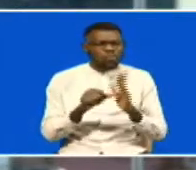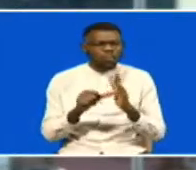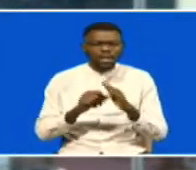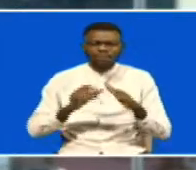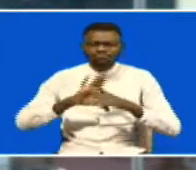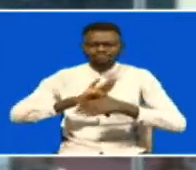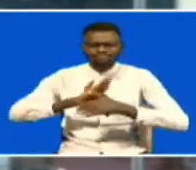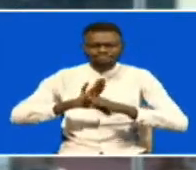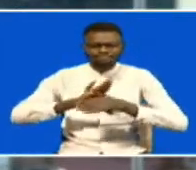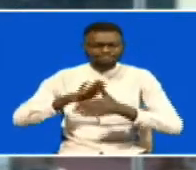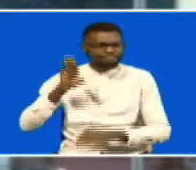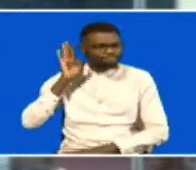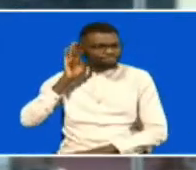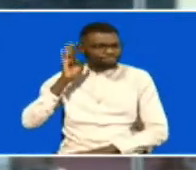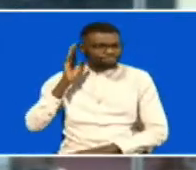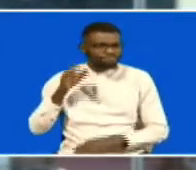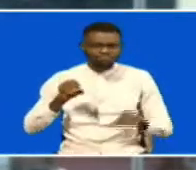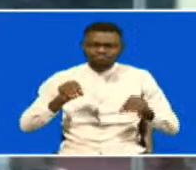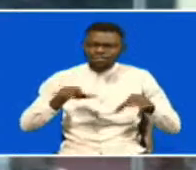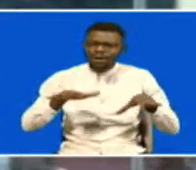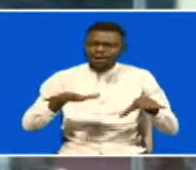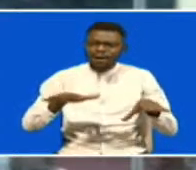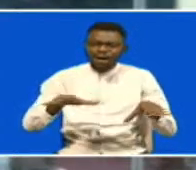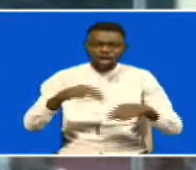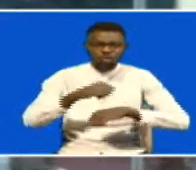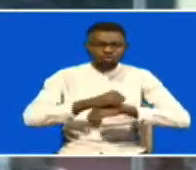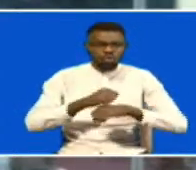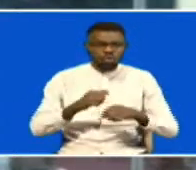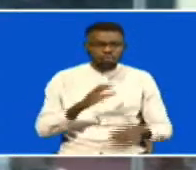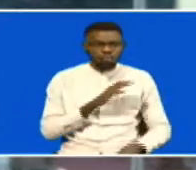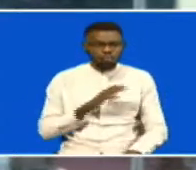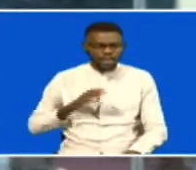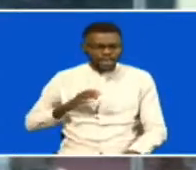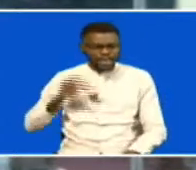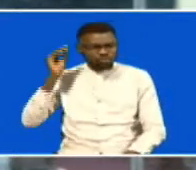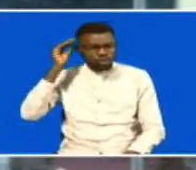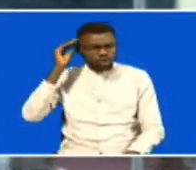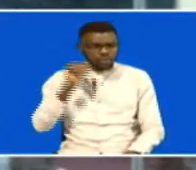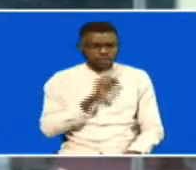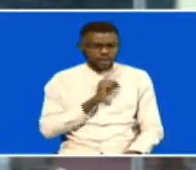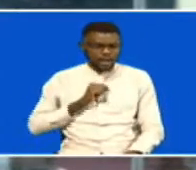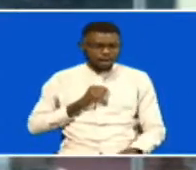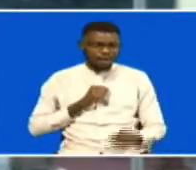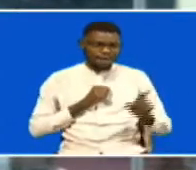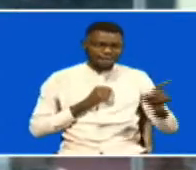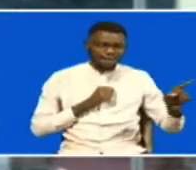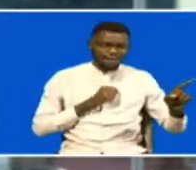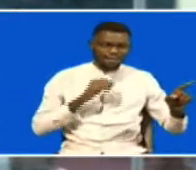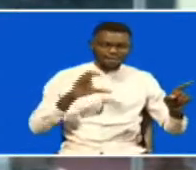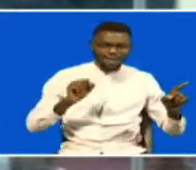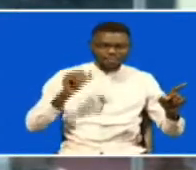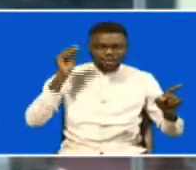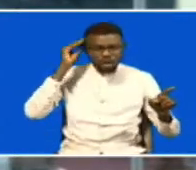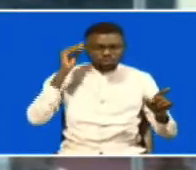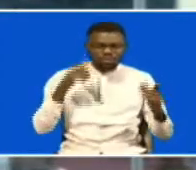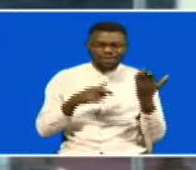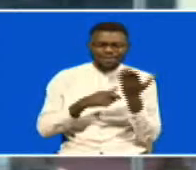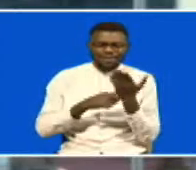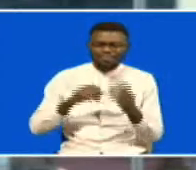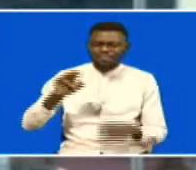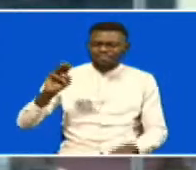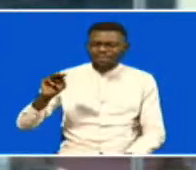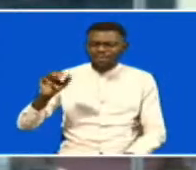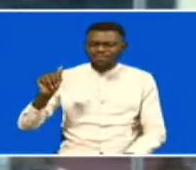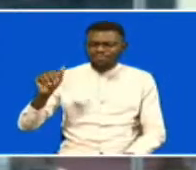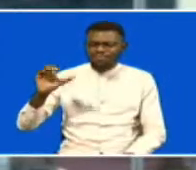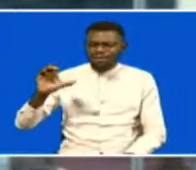humo nchini. Akizungumza alipofika mbele ya kamati ya elimu kwenye seneti, waziri wa elimu Ezekiel Machogu alisema